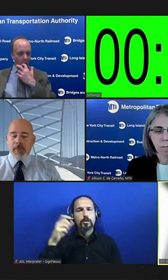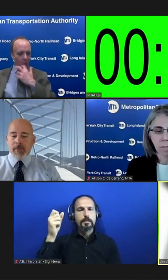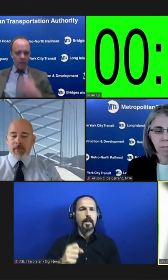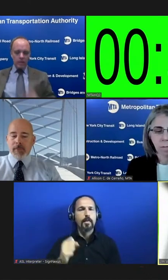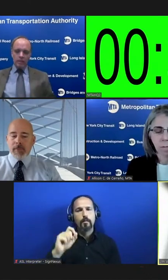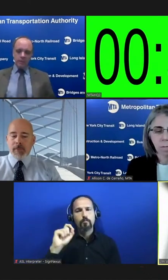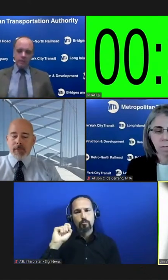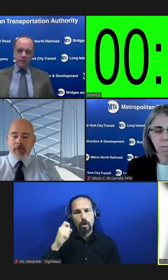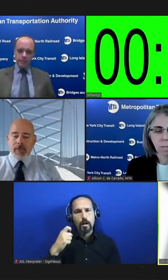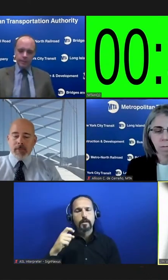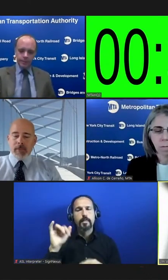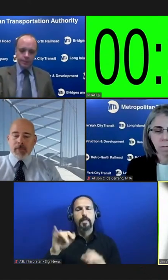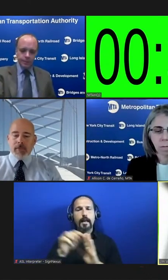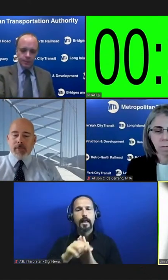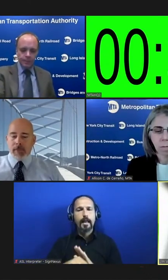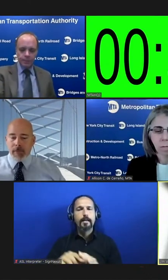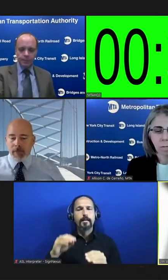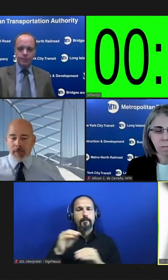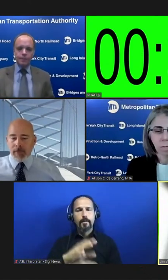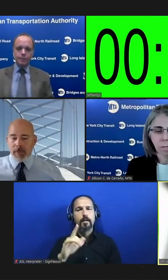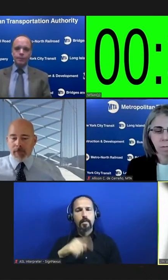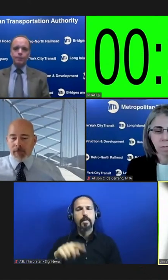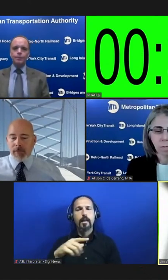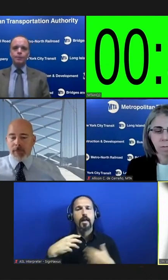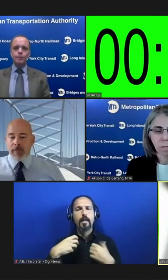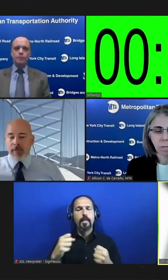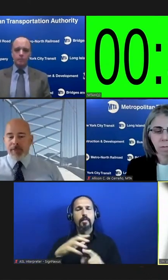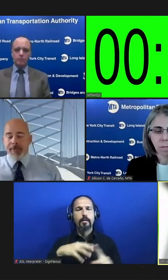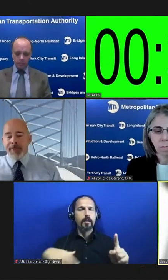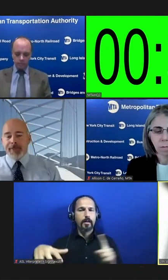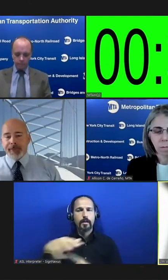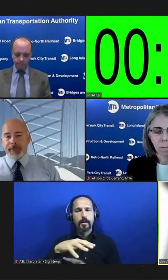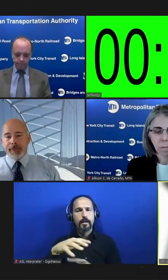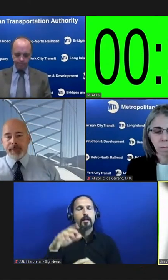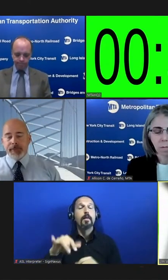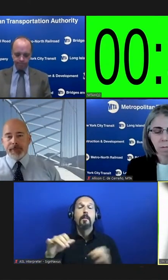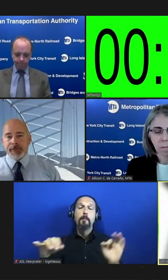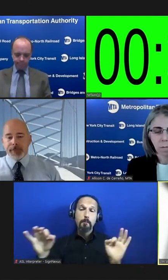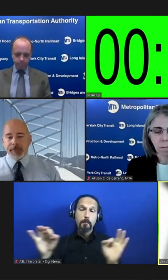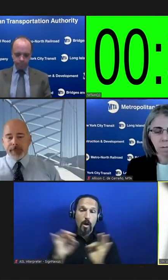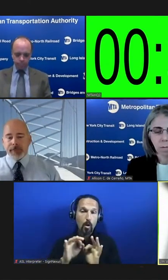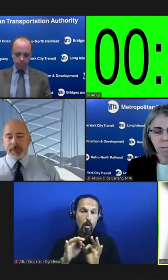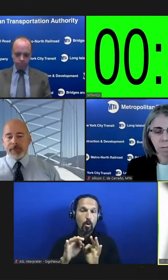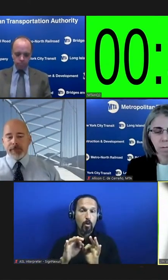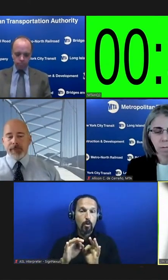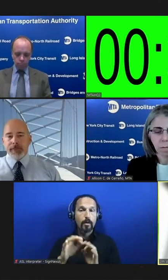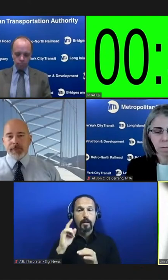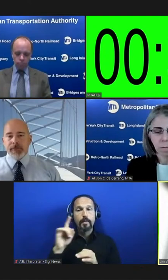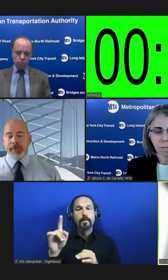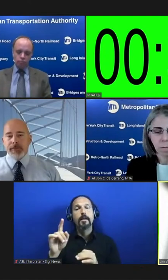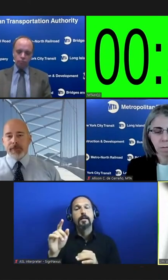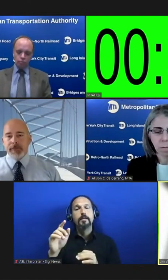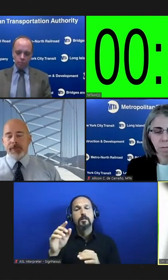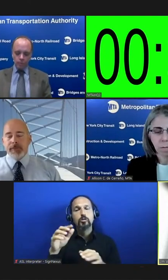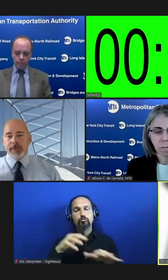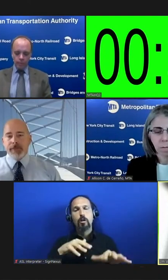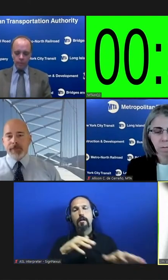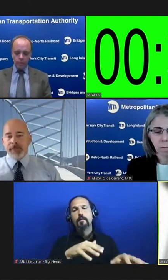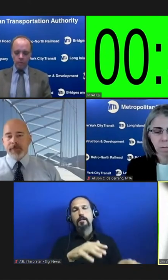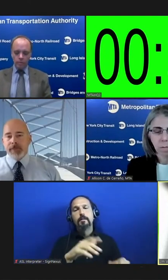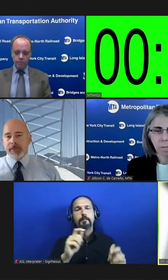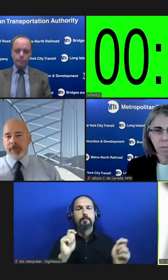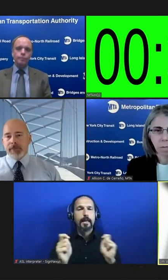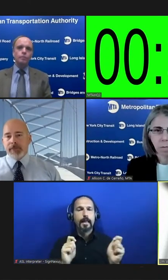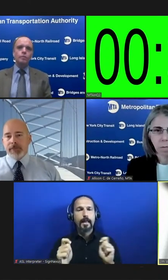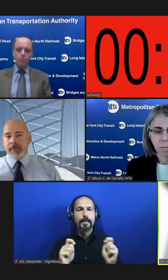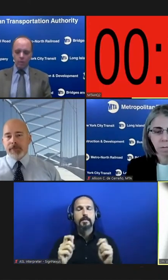that negatively impacts the health of surrounding neighborhoods is imperative that effective traffic mitigation measures